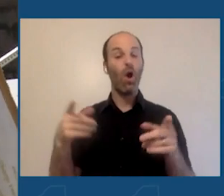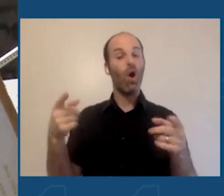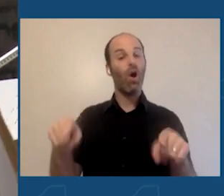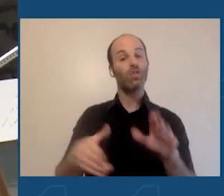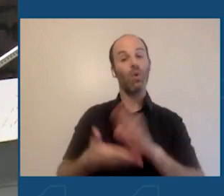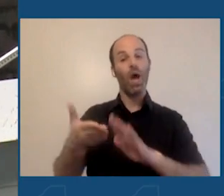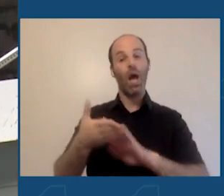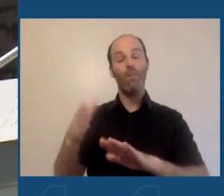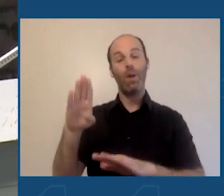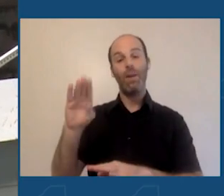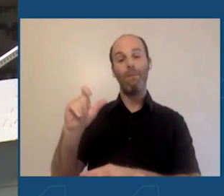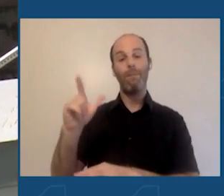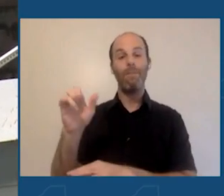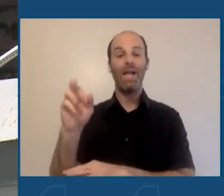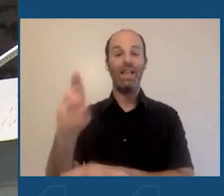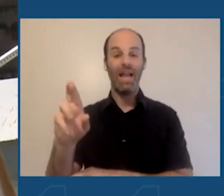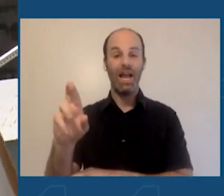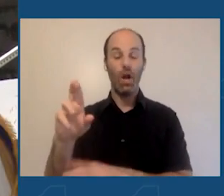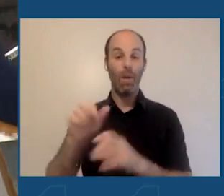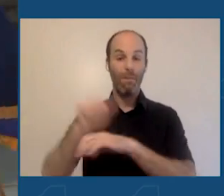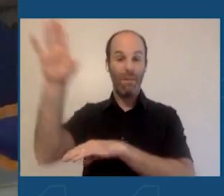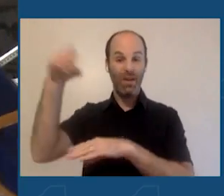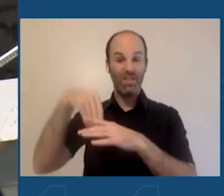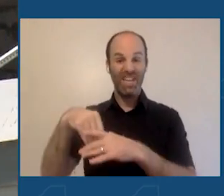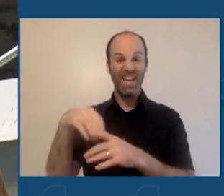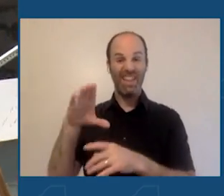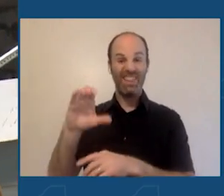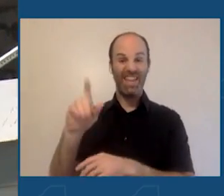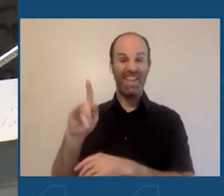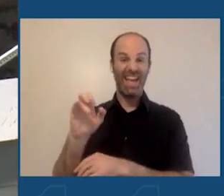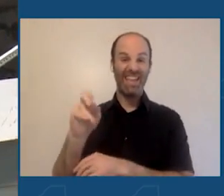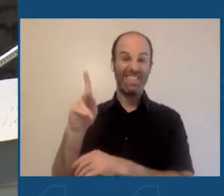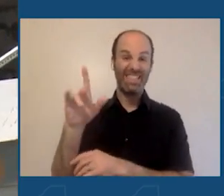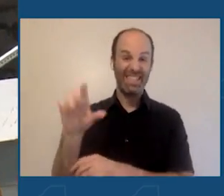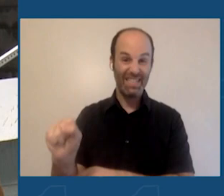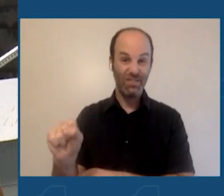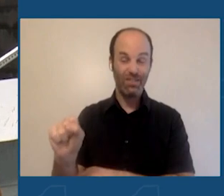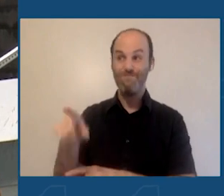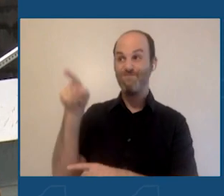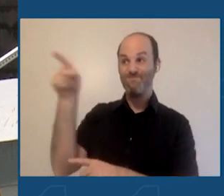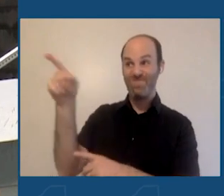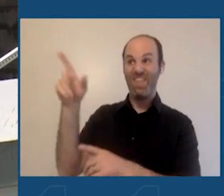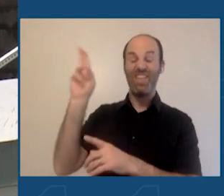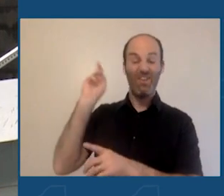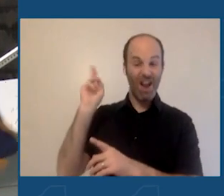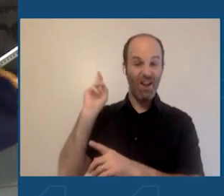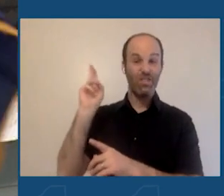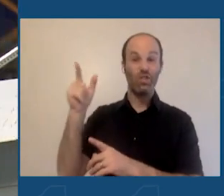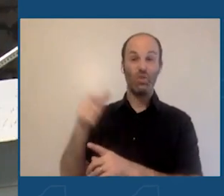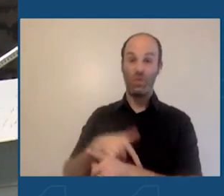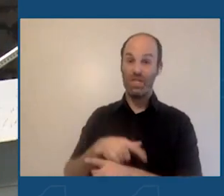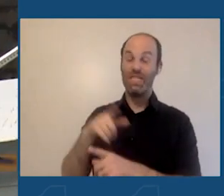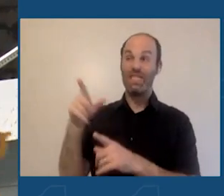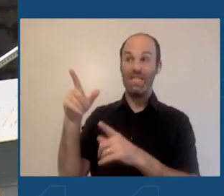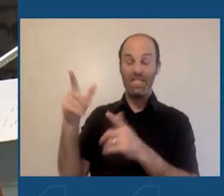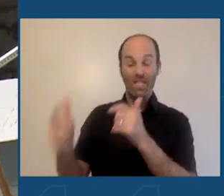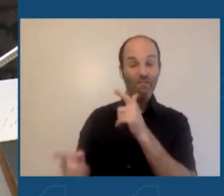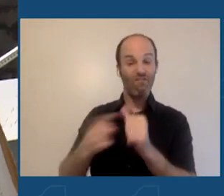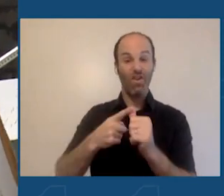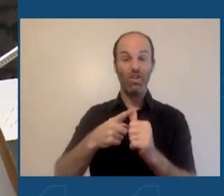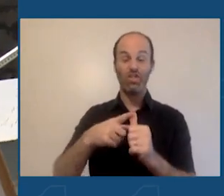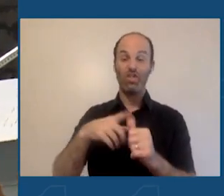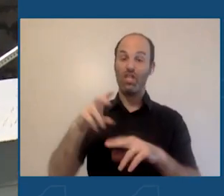which extends our reach. And the heritage at Bel Air is powerful. They were the home to the first chairlift installed in New York